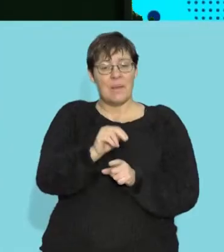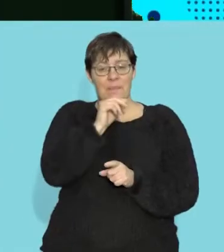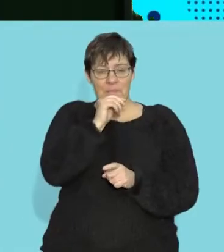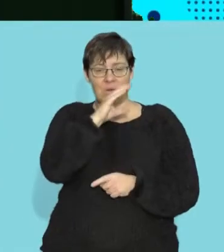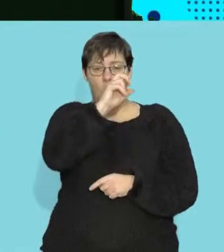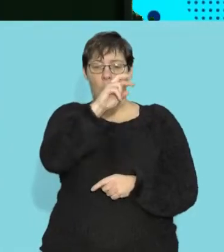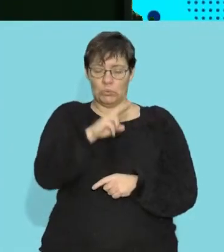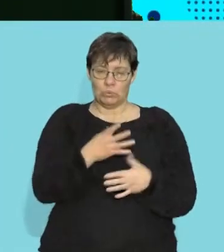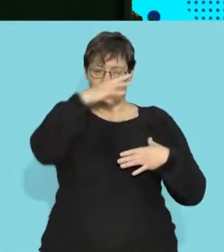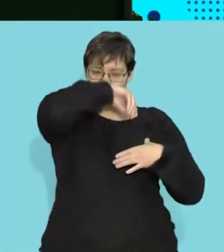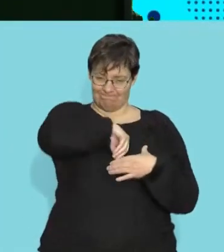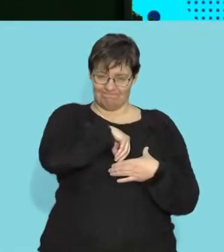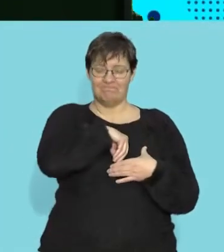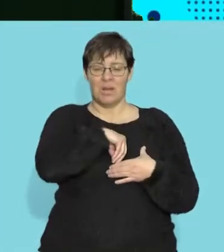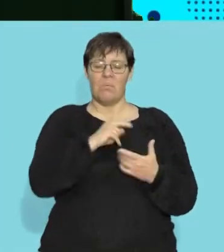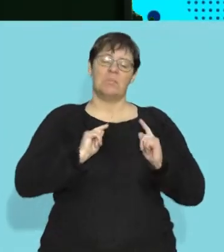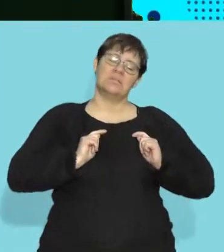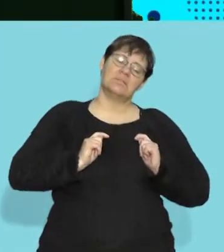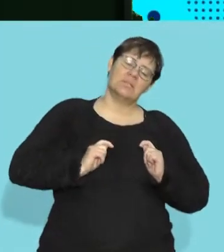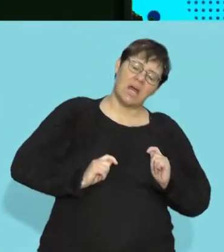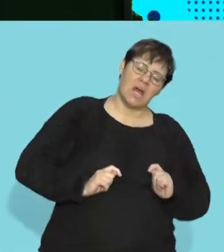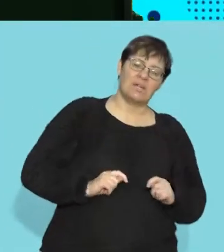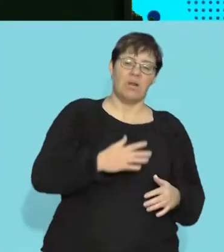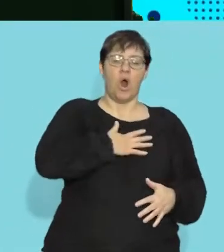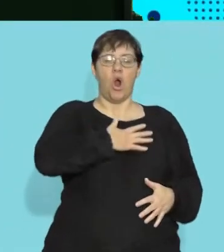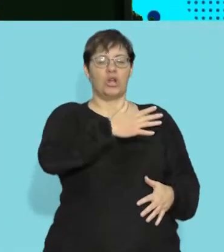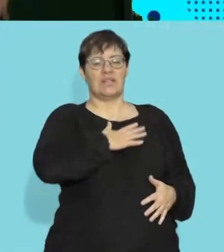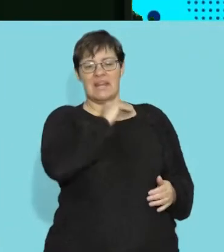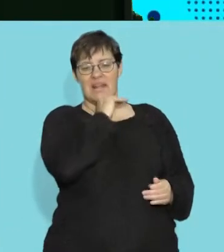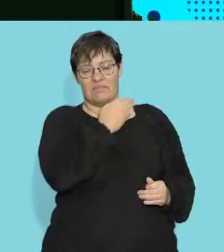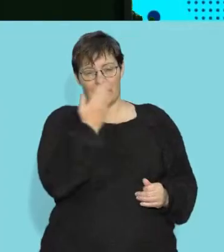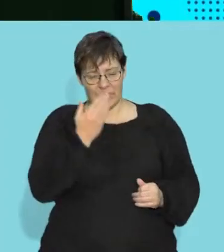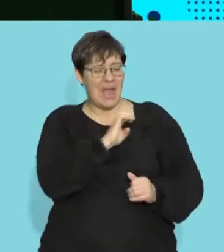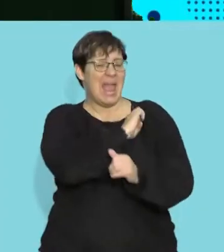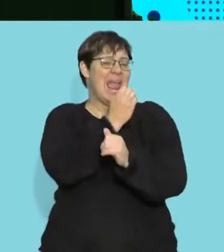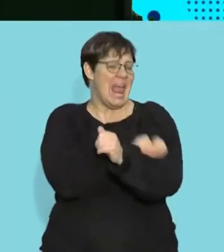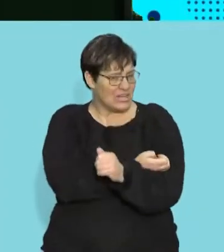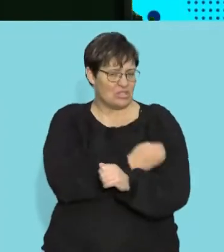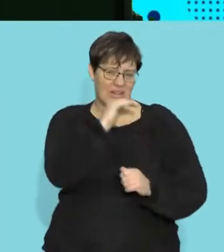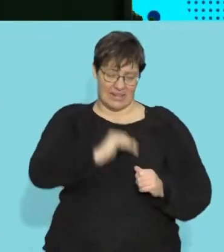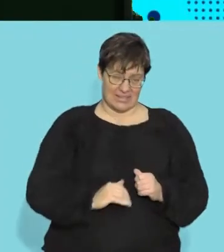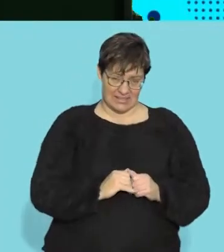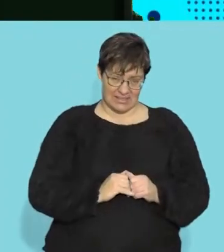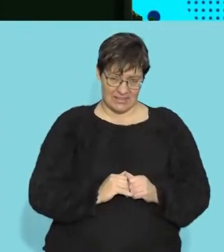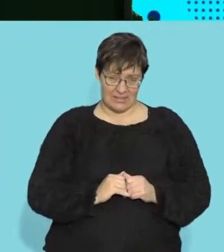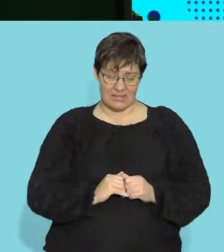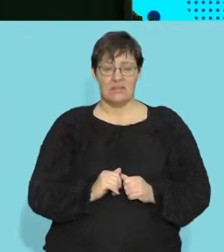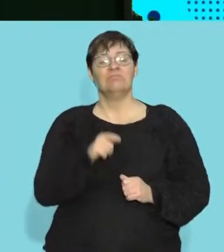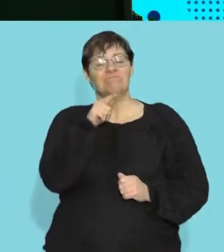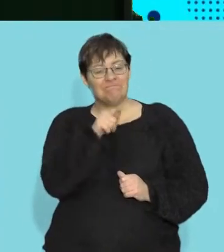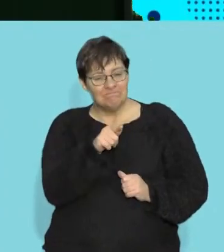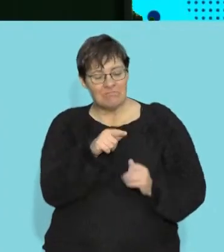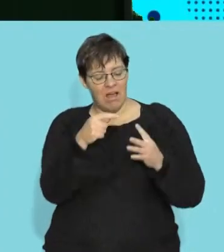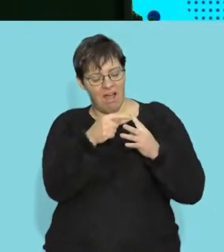I'm tired, right? I don't have as much energy. So usually those are going to be the symptoms that we're going to